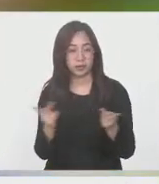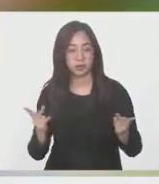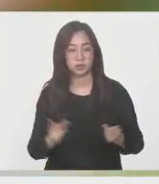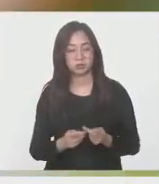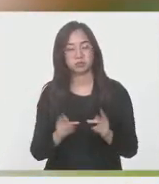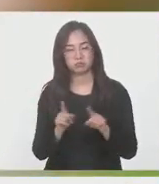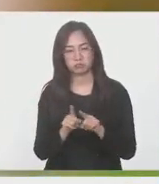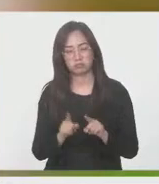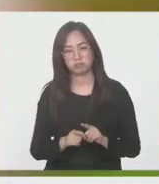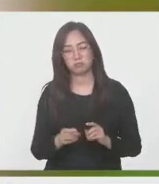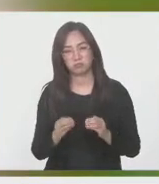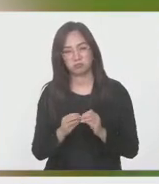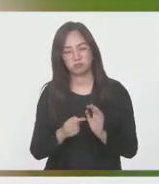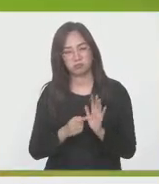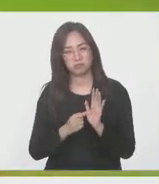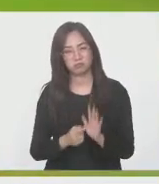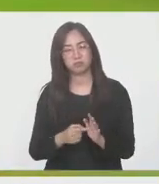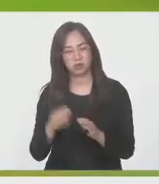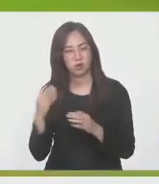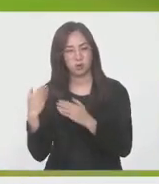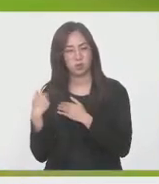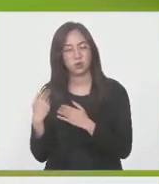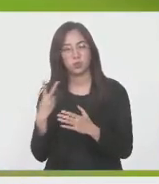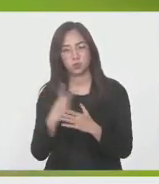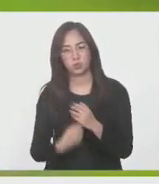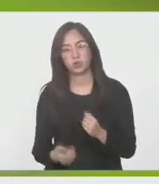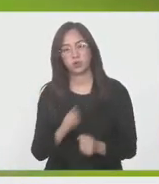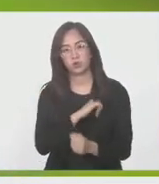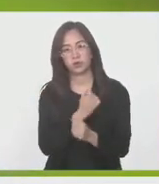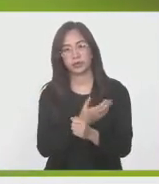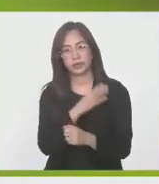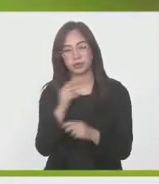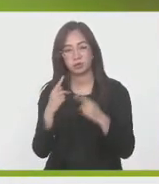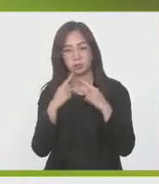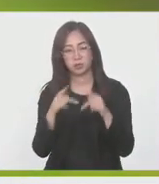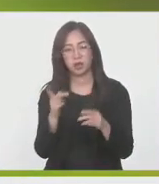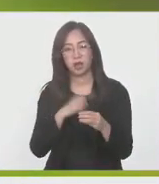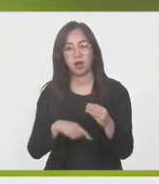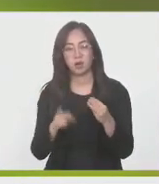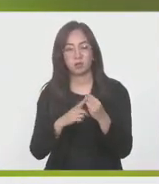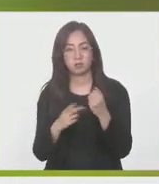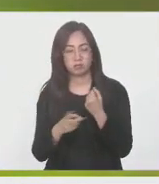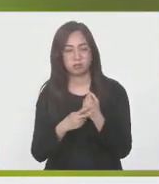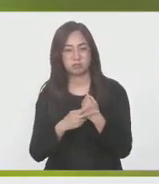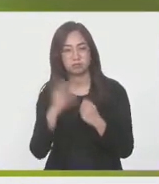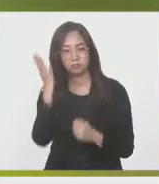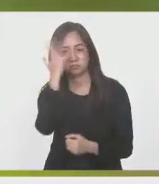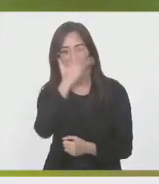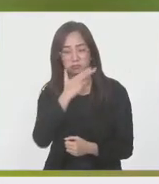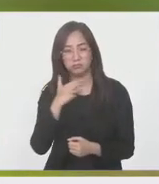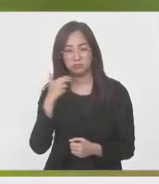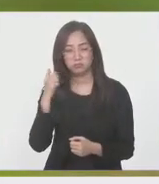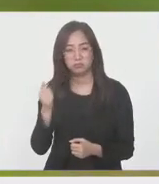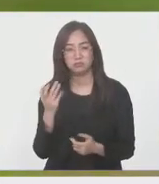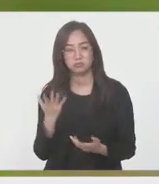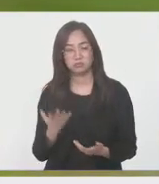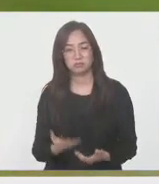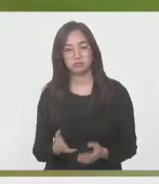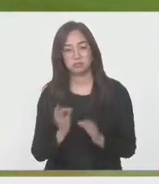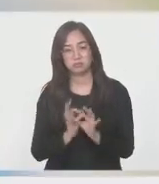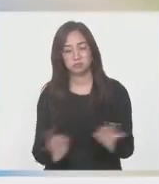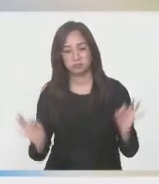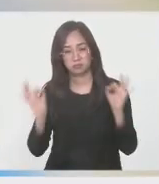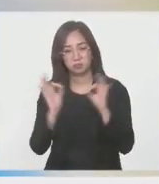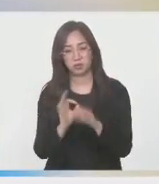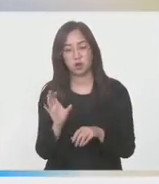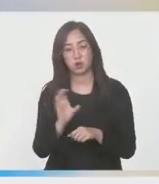further emphasized the collective responsibility of both authorities and the public in preserving the beauty and integrity of the Chocolate